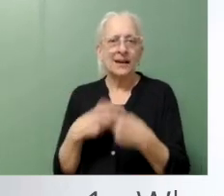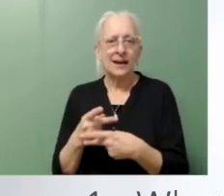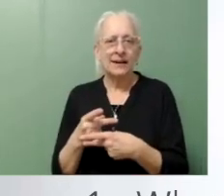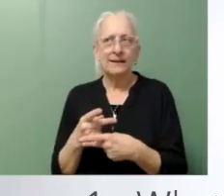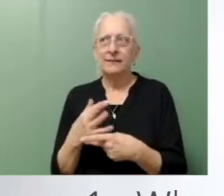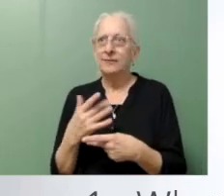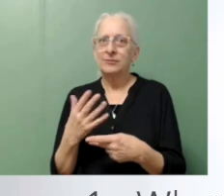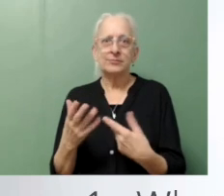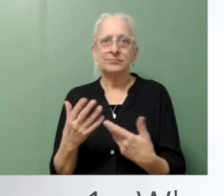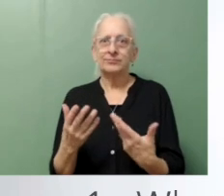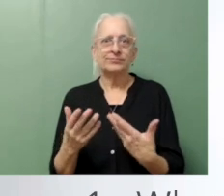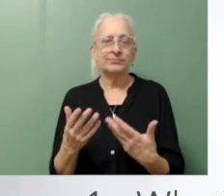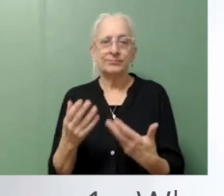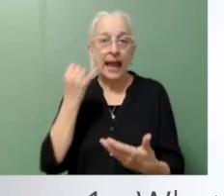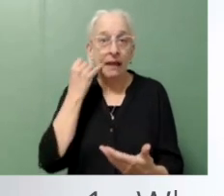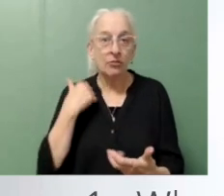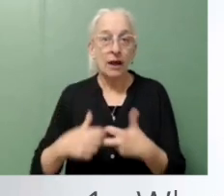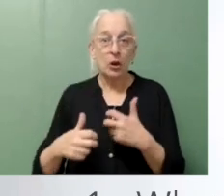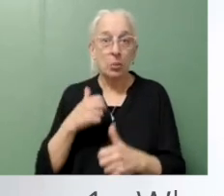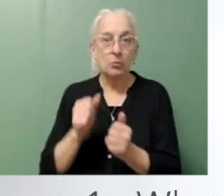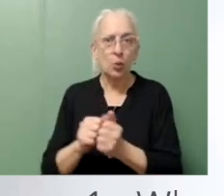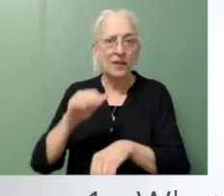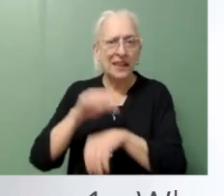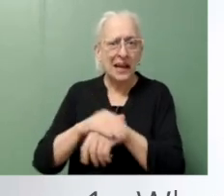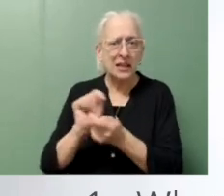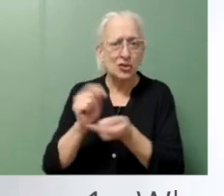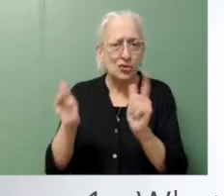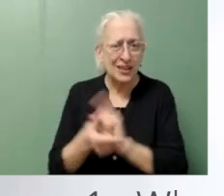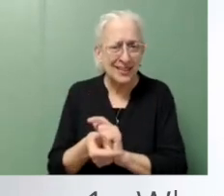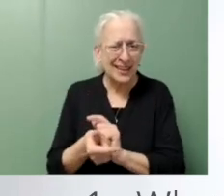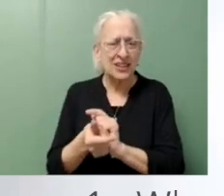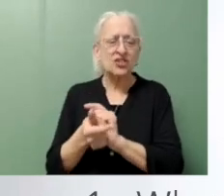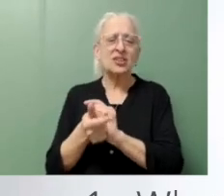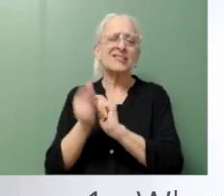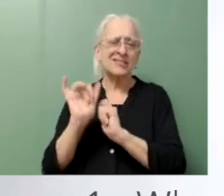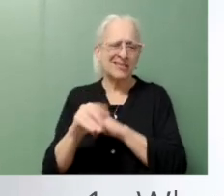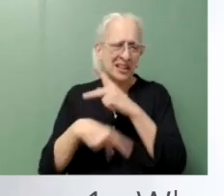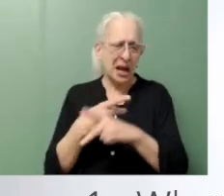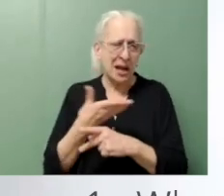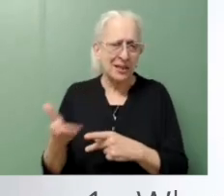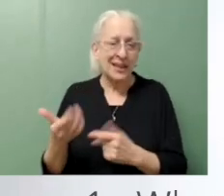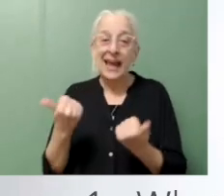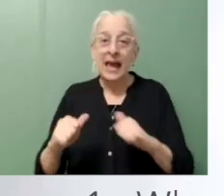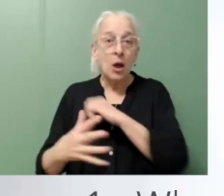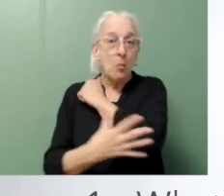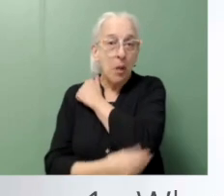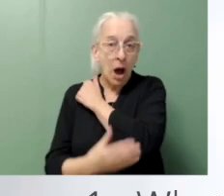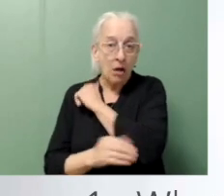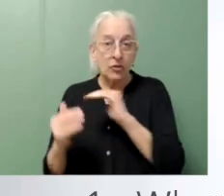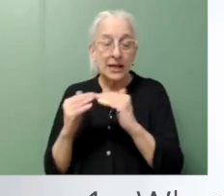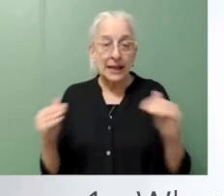like if they're having issues with any sort of like English translation and whatnot. We look at any sort of poverty levels as well